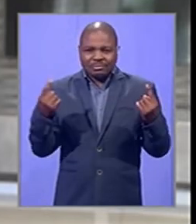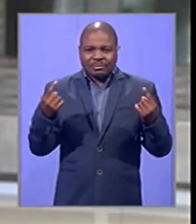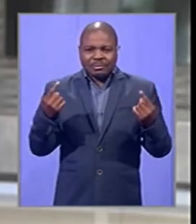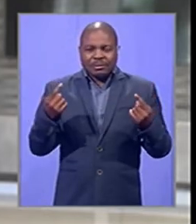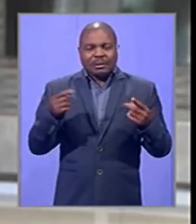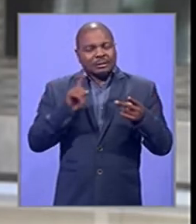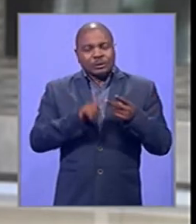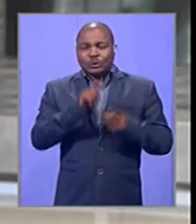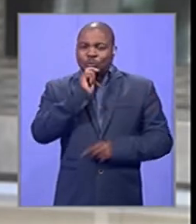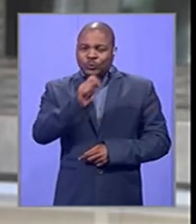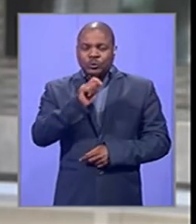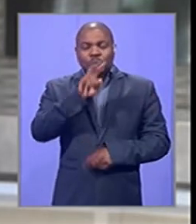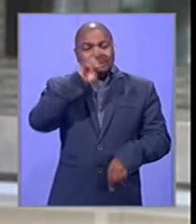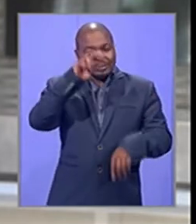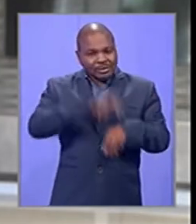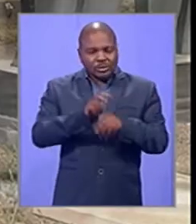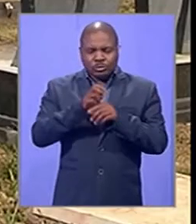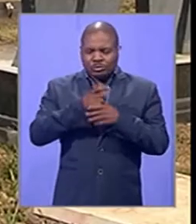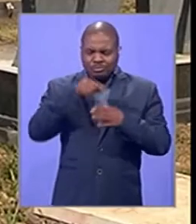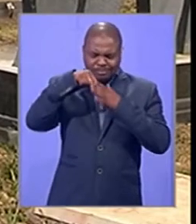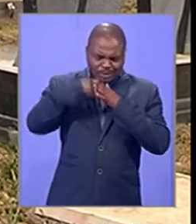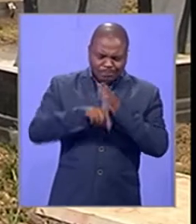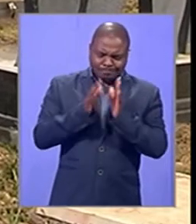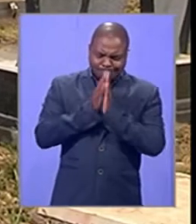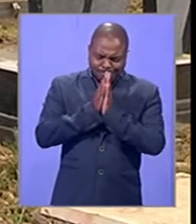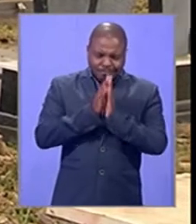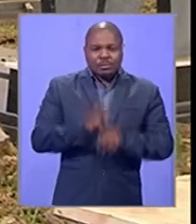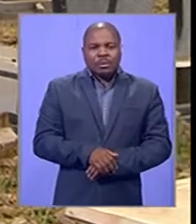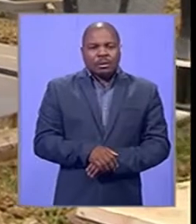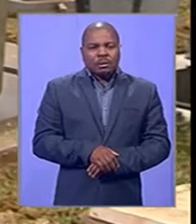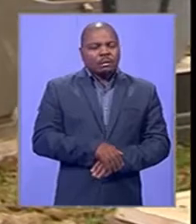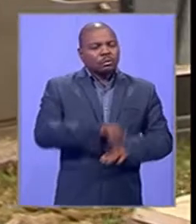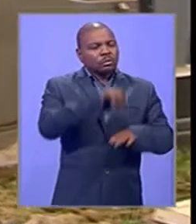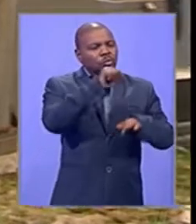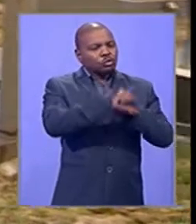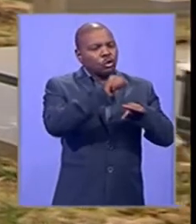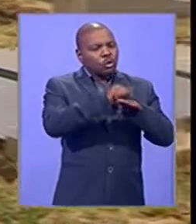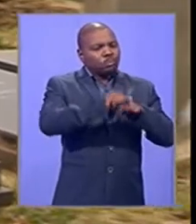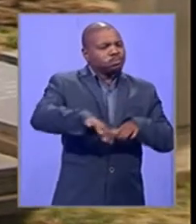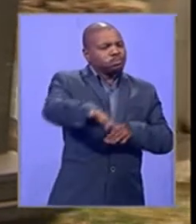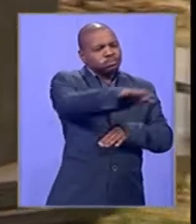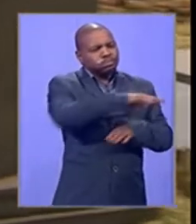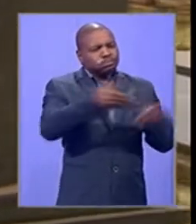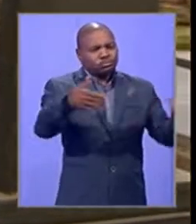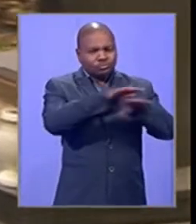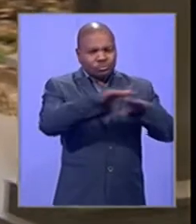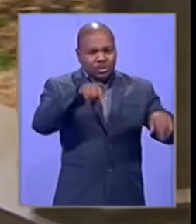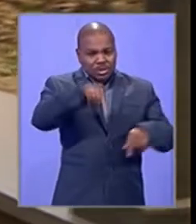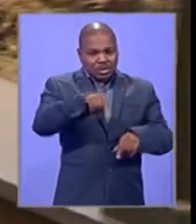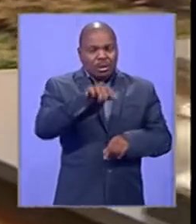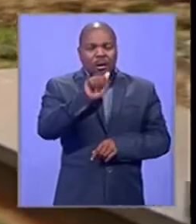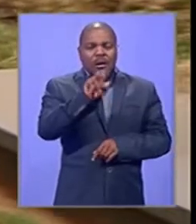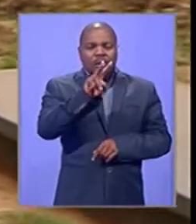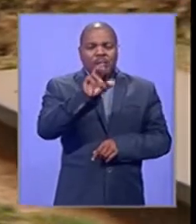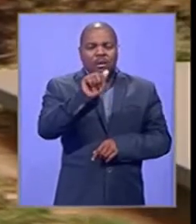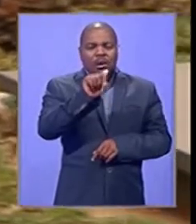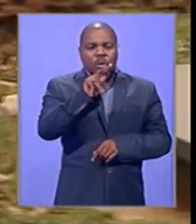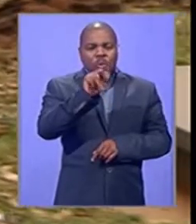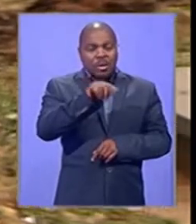definitely we need deep prayer. Dirapa tša bahu tše kgolo mo nageng Avalon di fetogile lefelo la